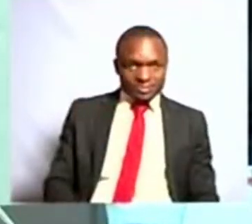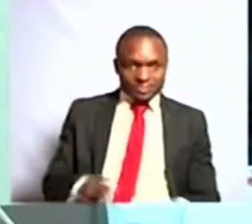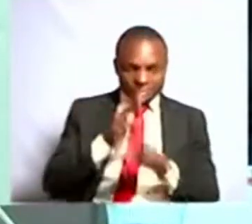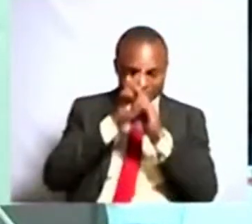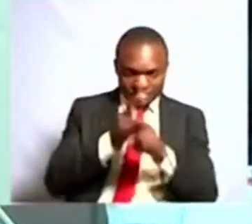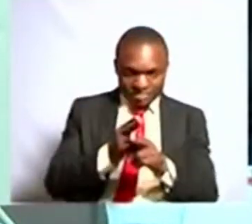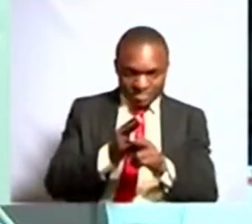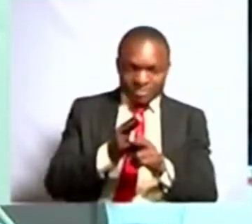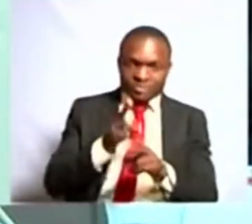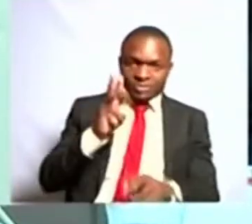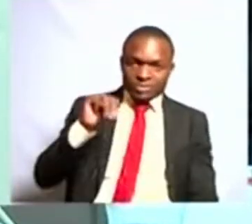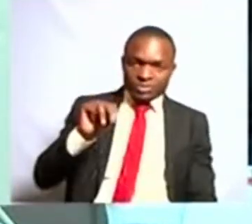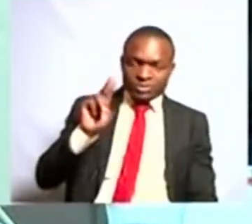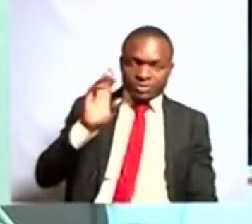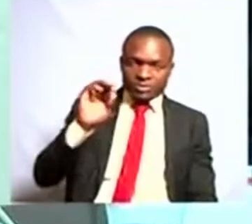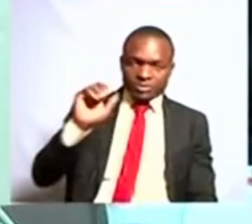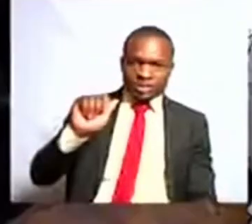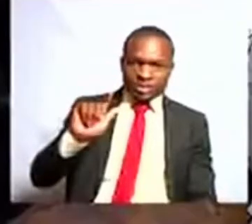Honorable Mfalari.